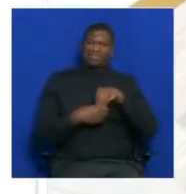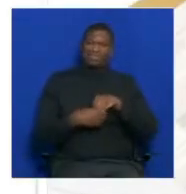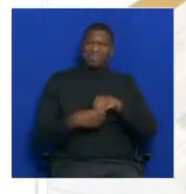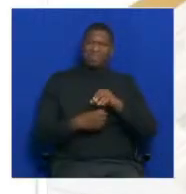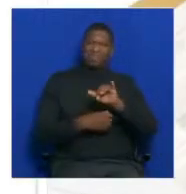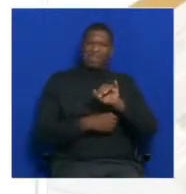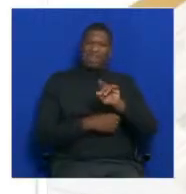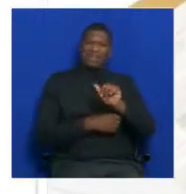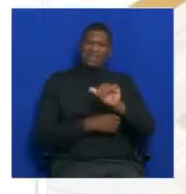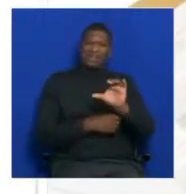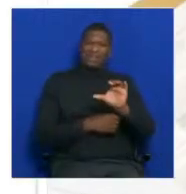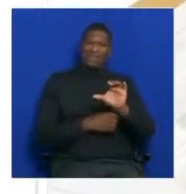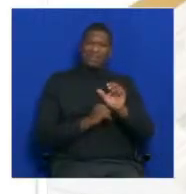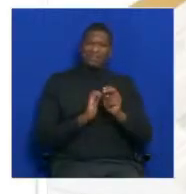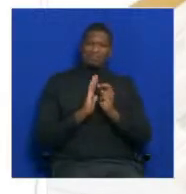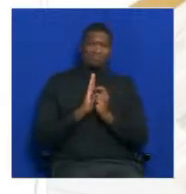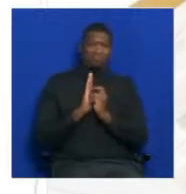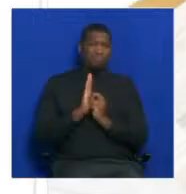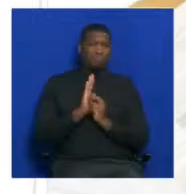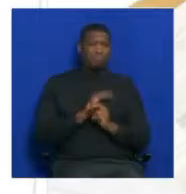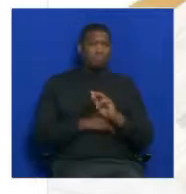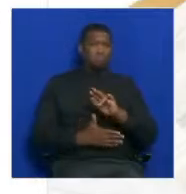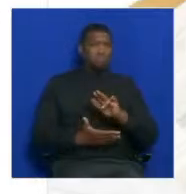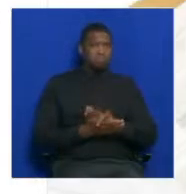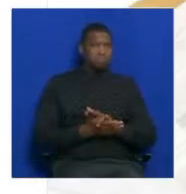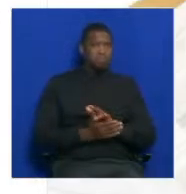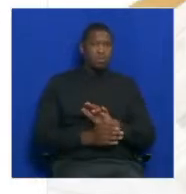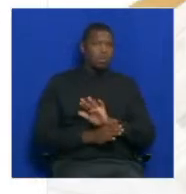authorized in IDEC.